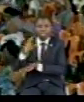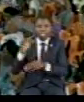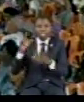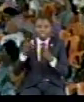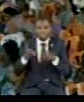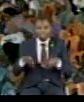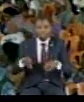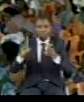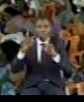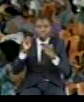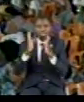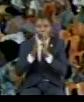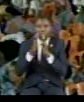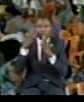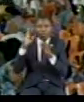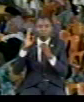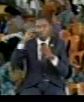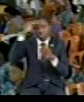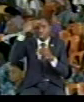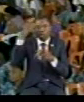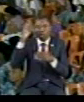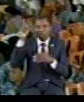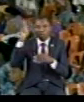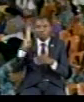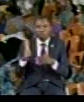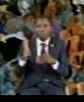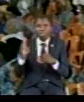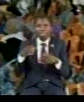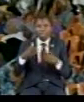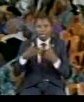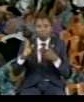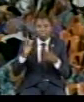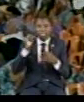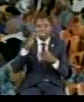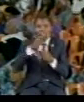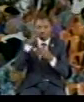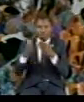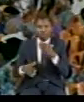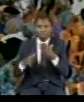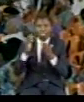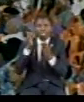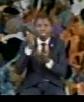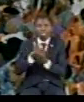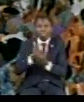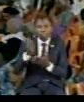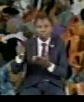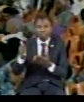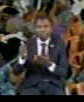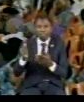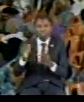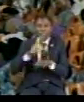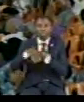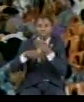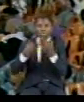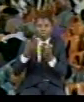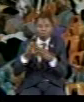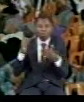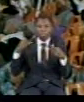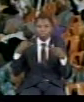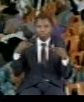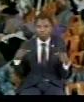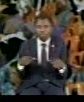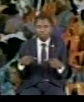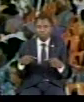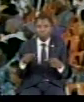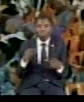after the final amen, there is something about the final amen. Indeed, all the pains,